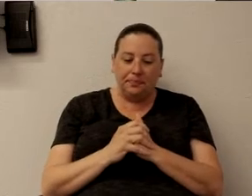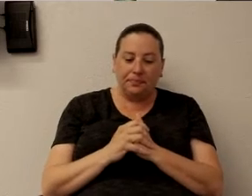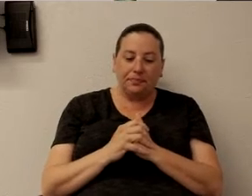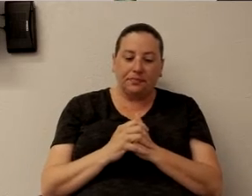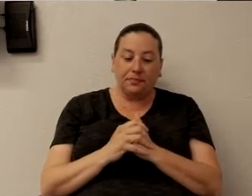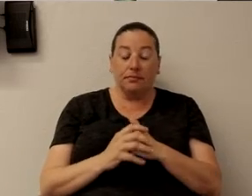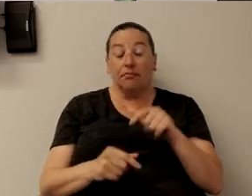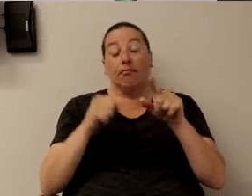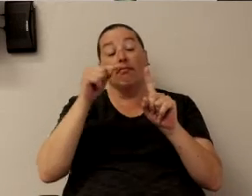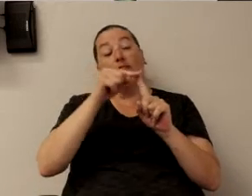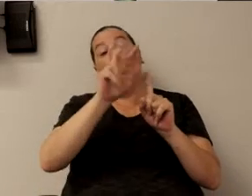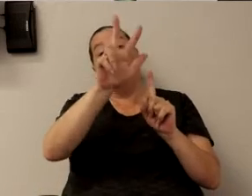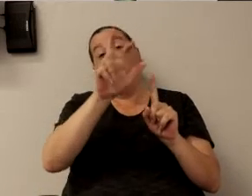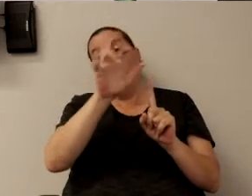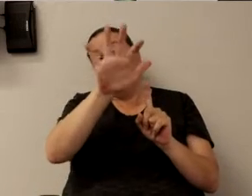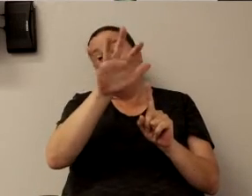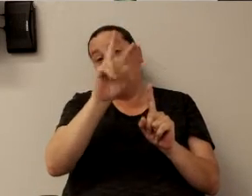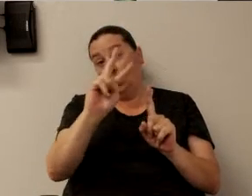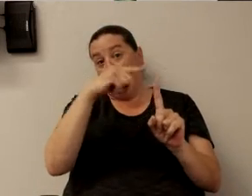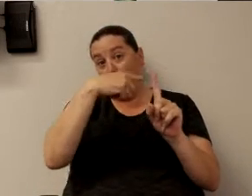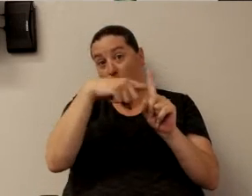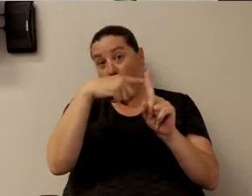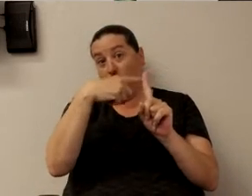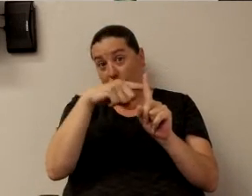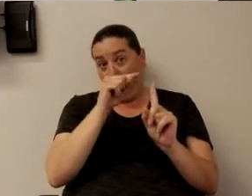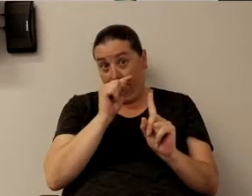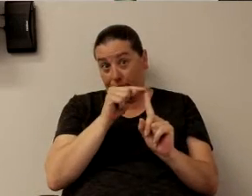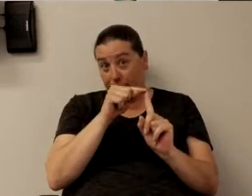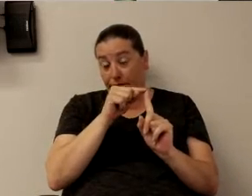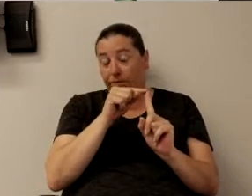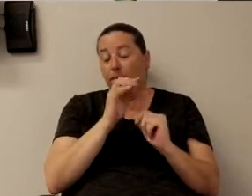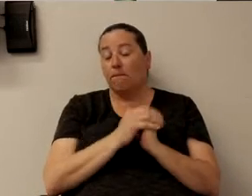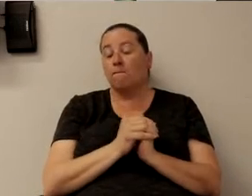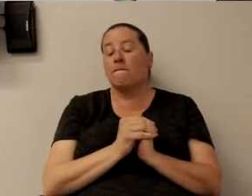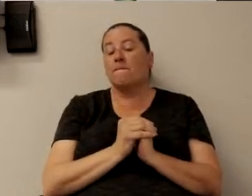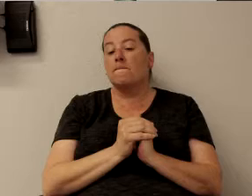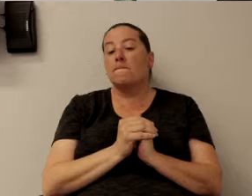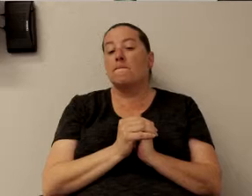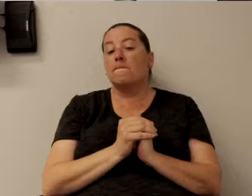the 352 positive cases in Tulare County,